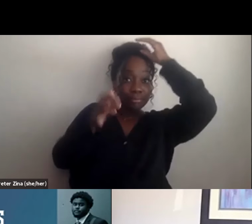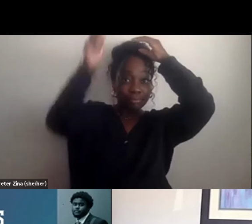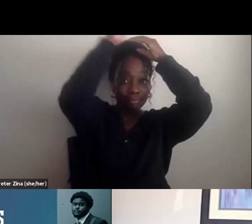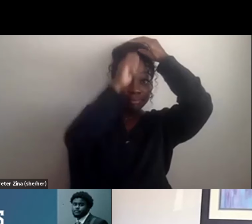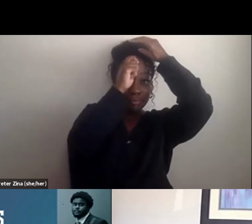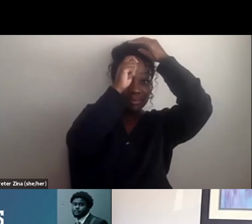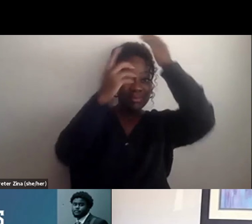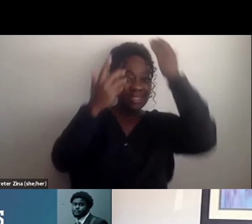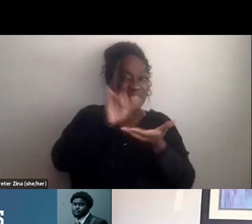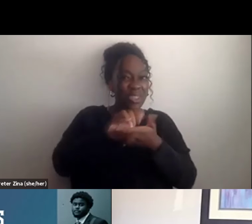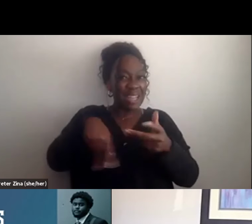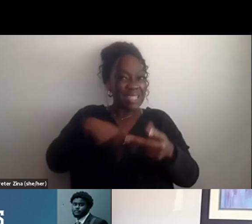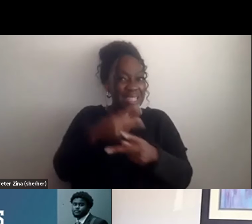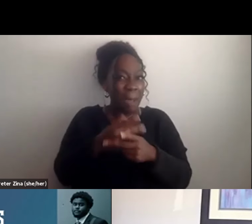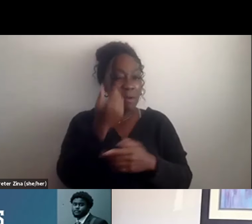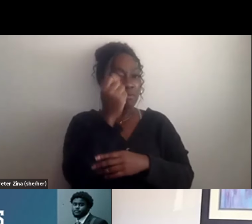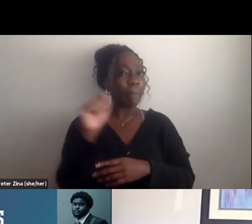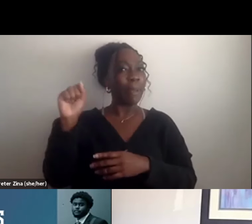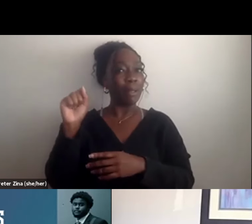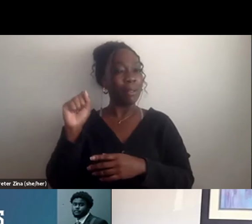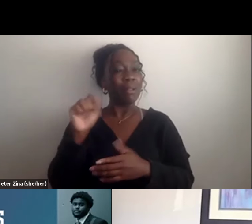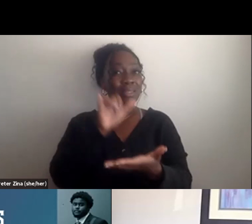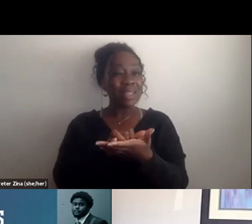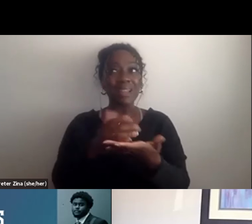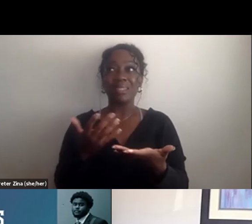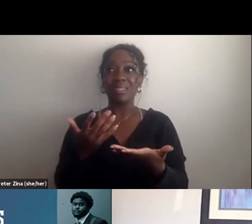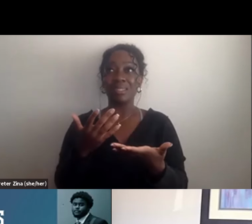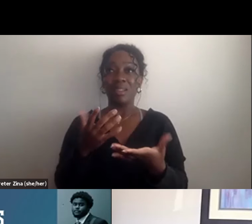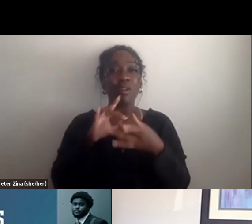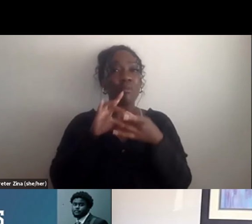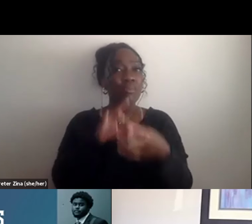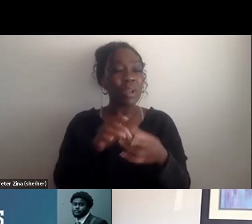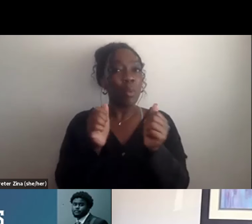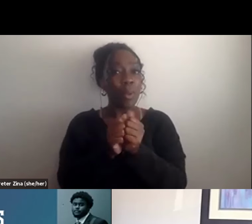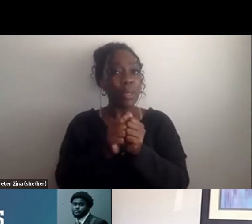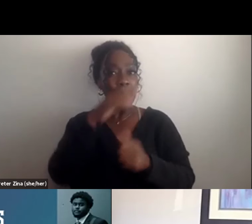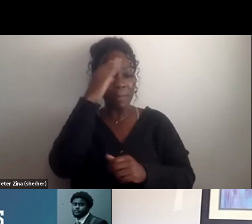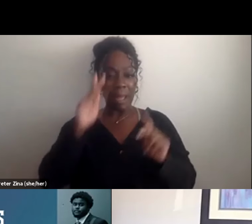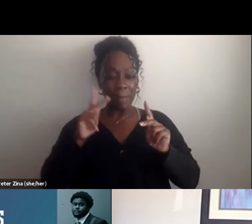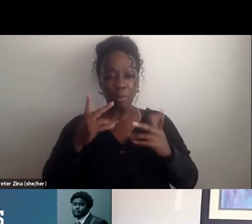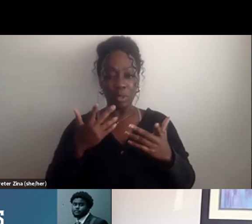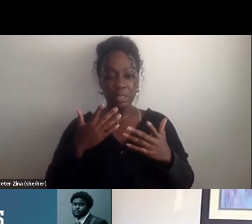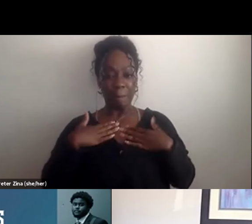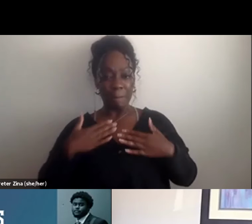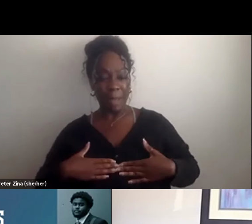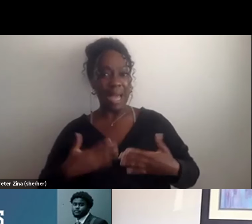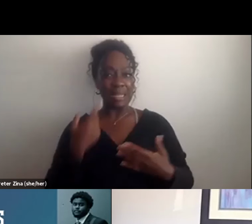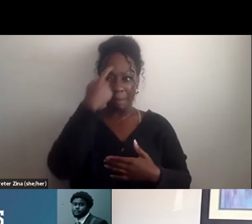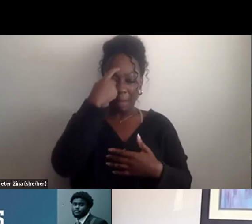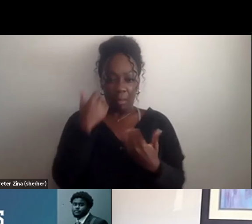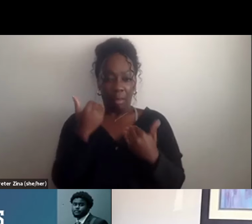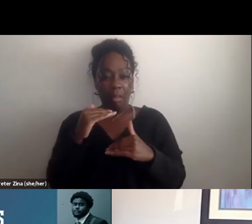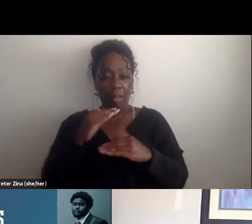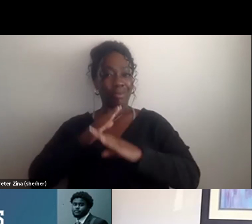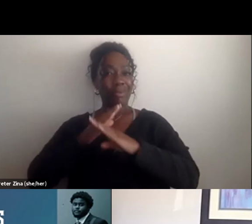bound up with the kind of constrained realities of Black people's embodied lived realities, right? And these folks,